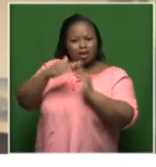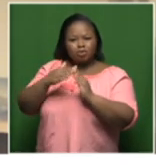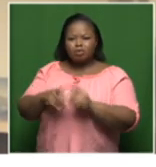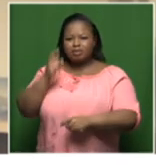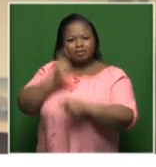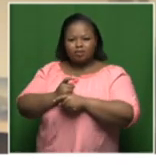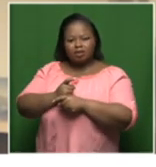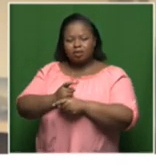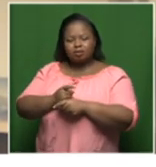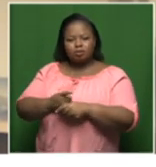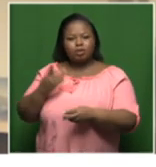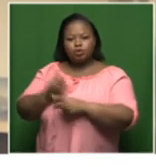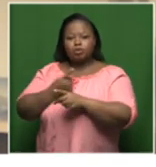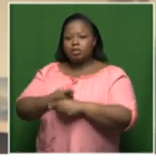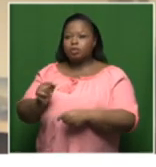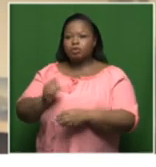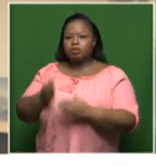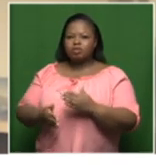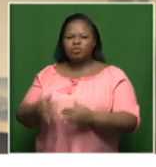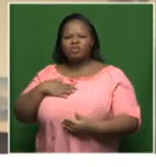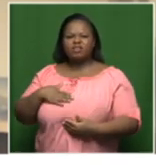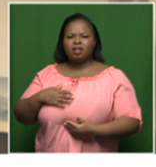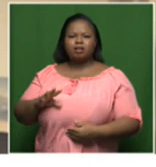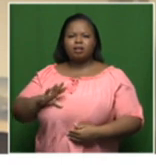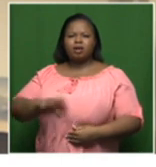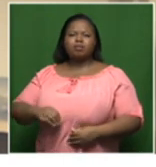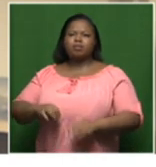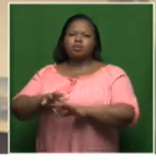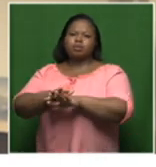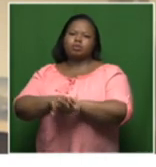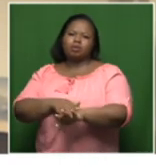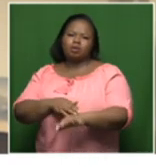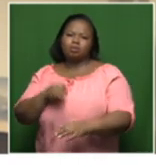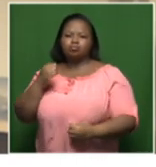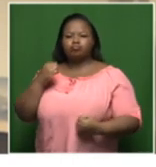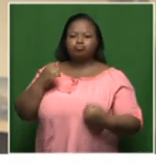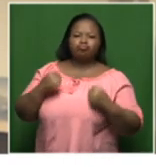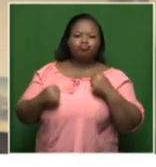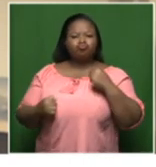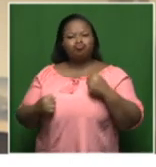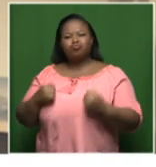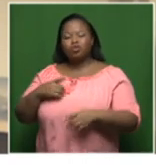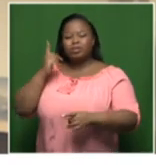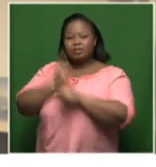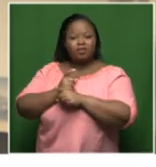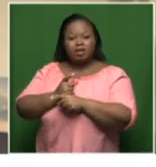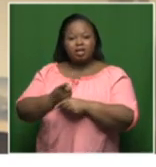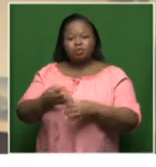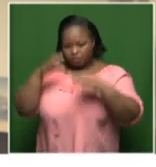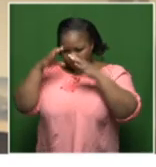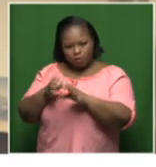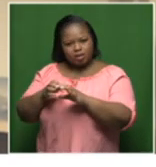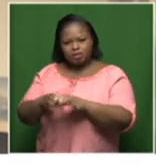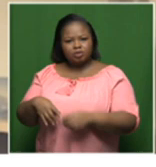rhythm. And towards the end, everything just felt like it was going in slow motion. It was just so hard to get into any